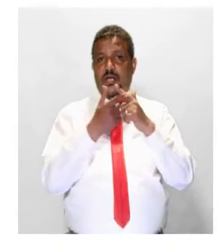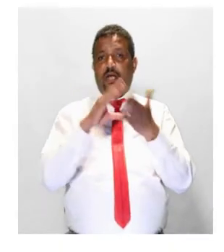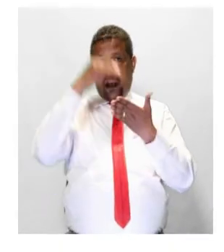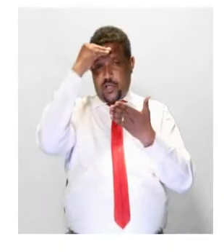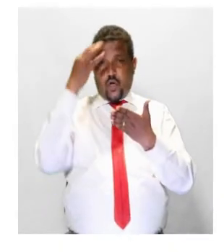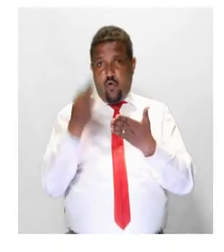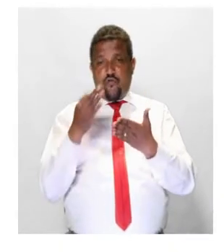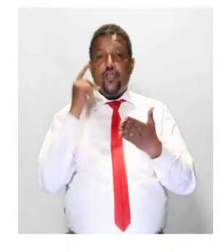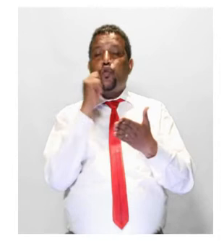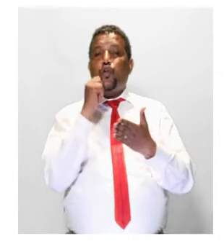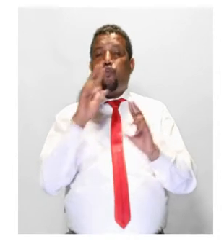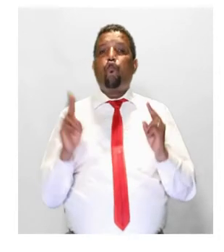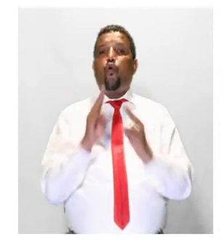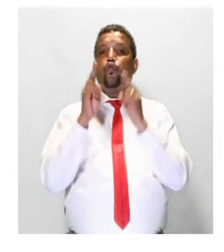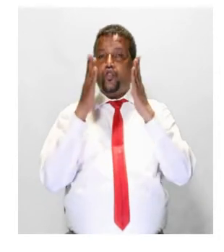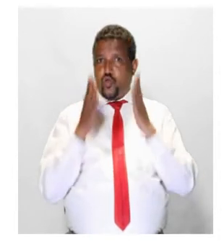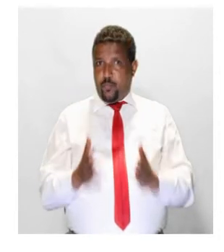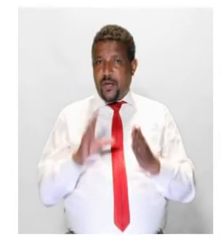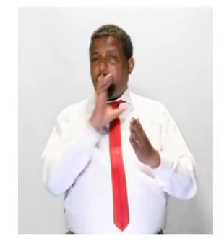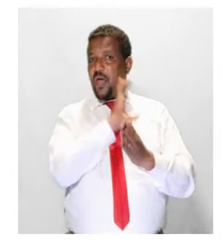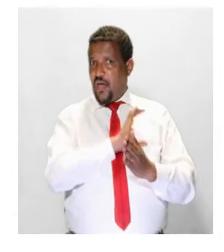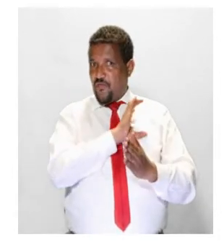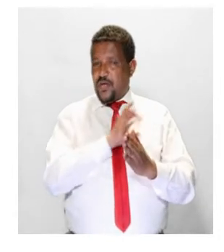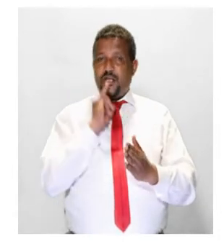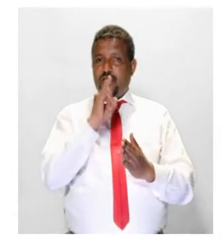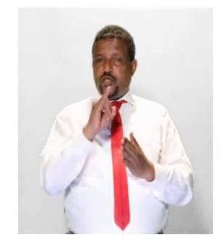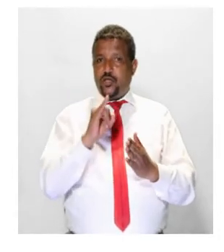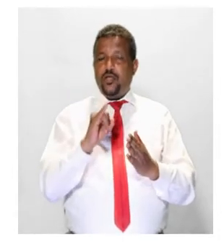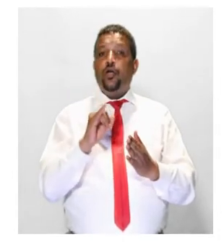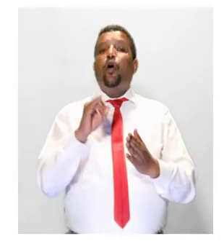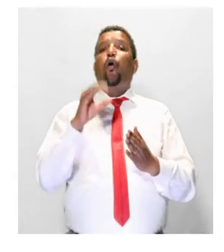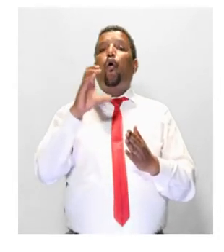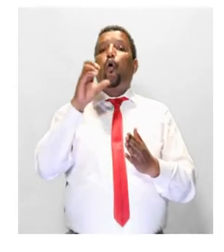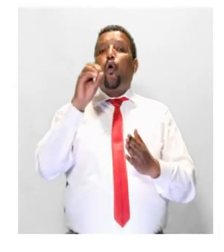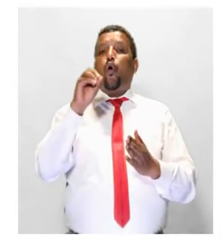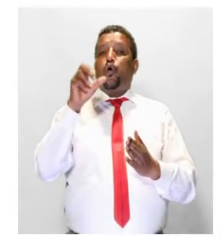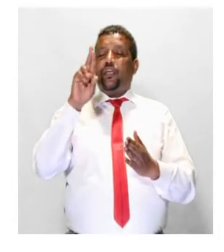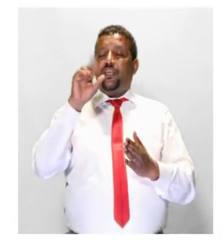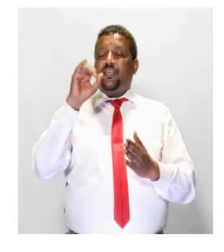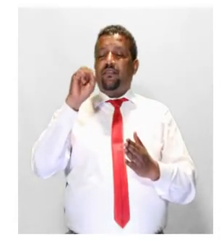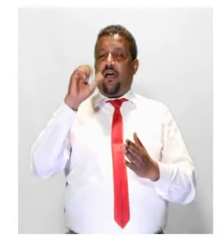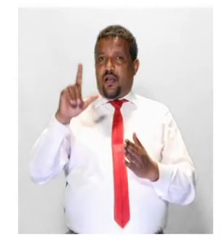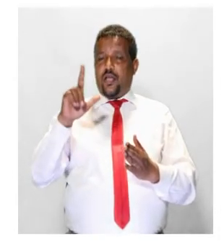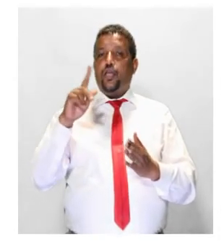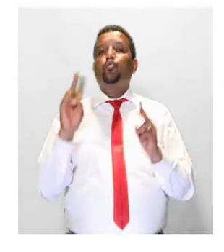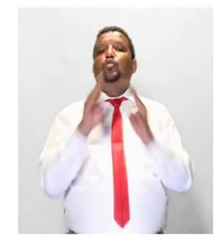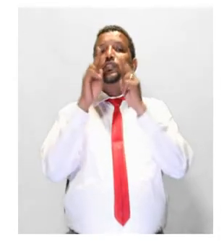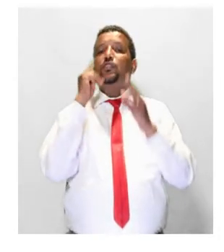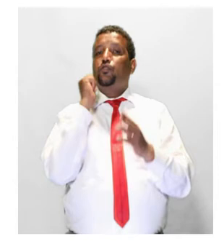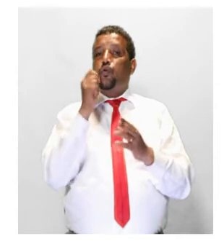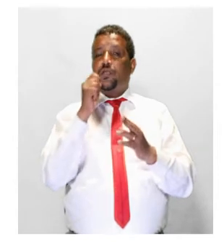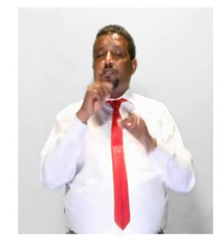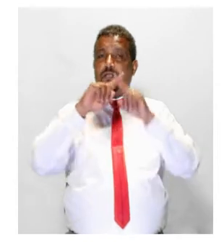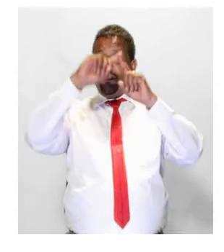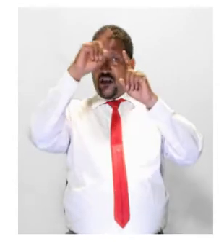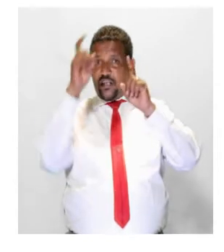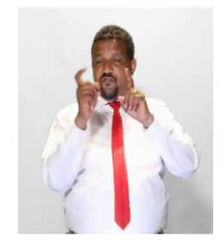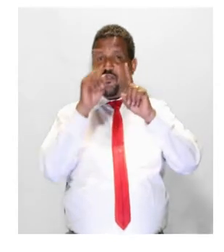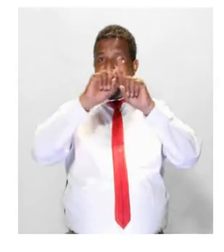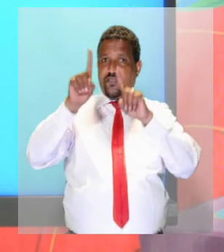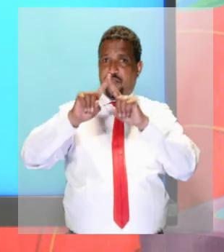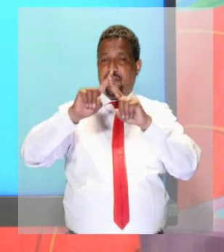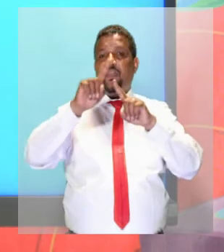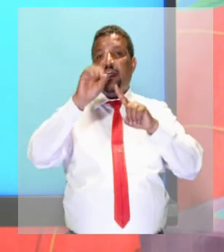of the Theory of Consumer Behavior is the ordinal utility theory or the indifference curve approach.